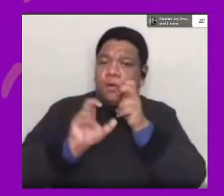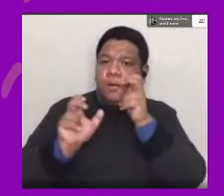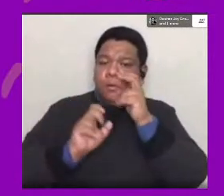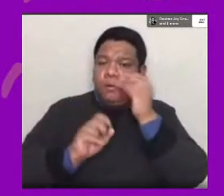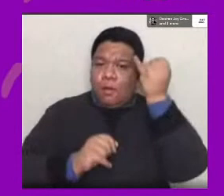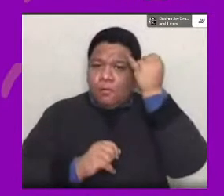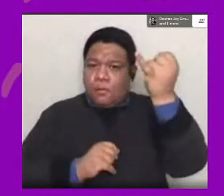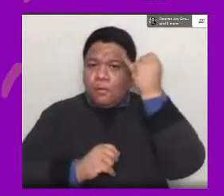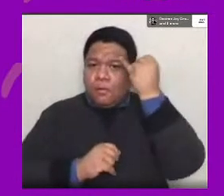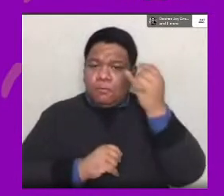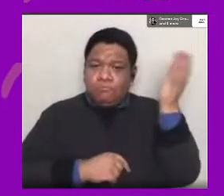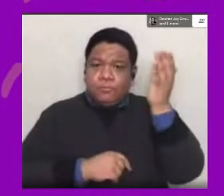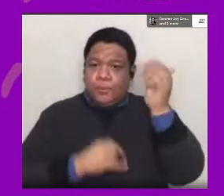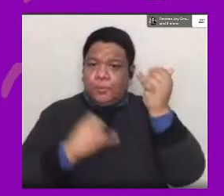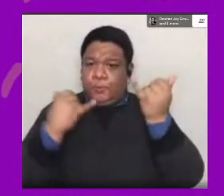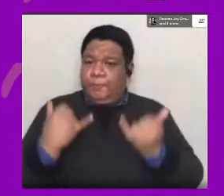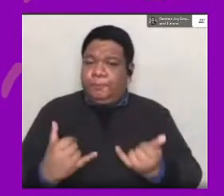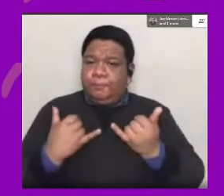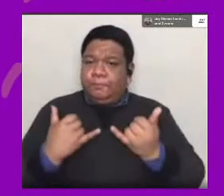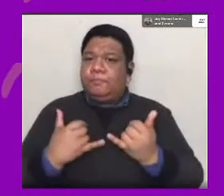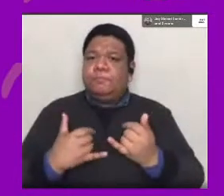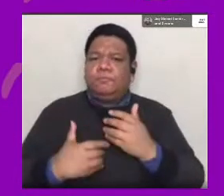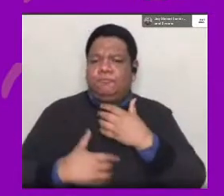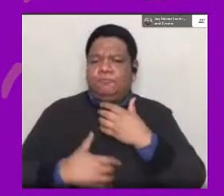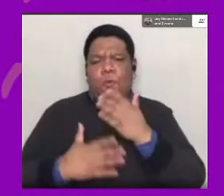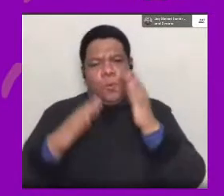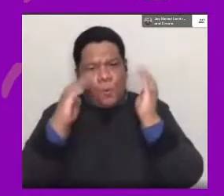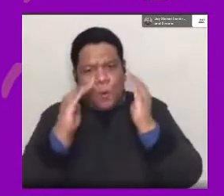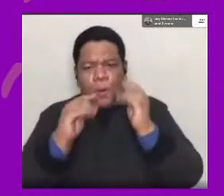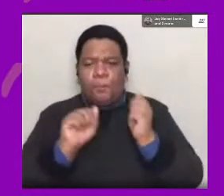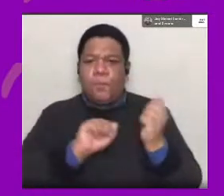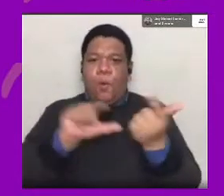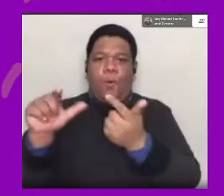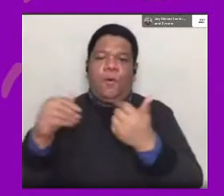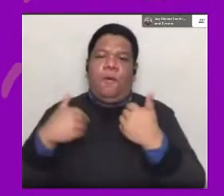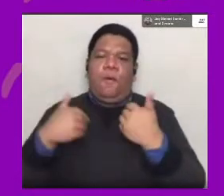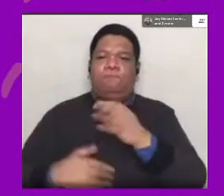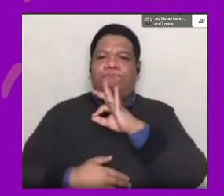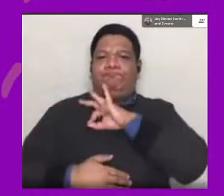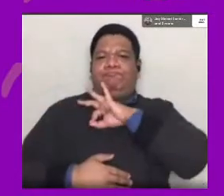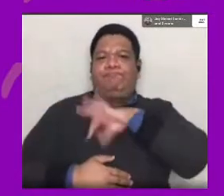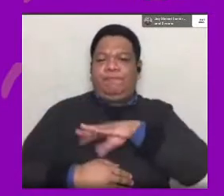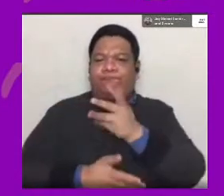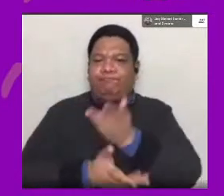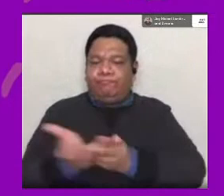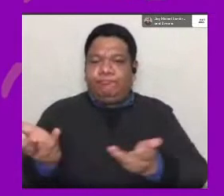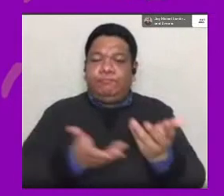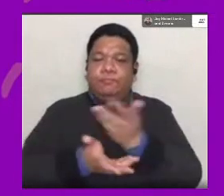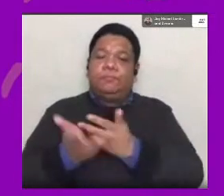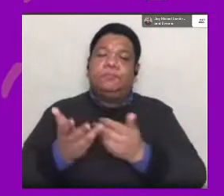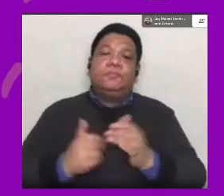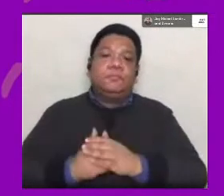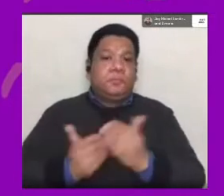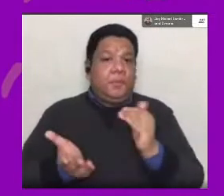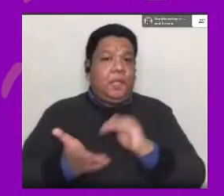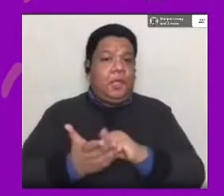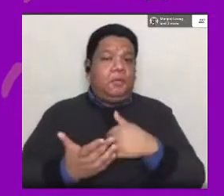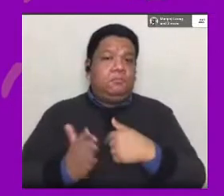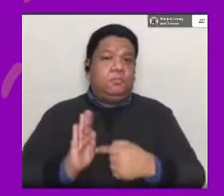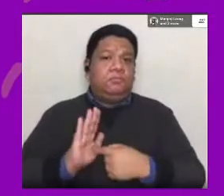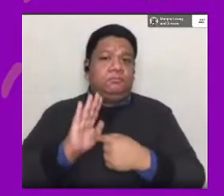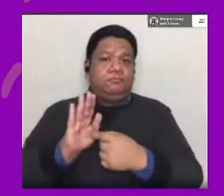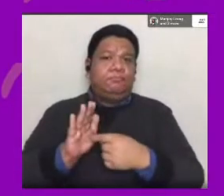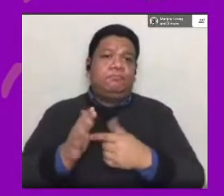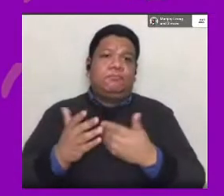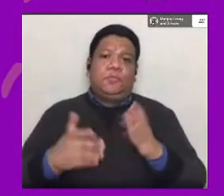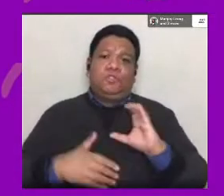insights of our speakers today and wish all of us a fruitful exchange. Again, let me express the